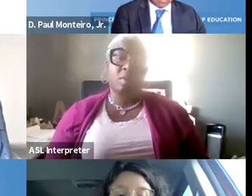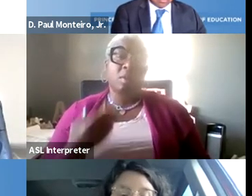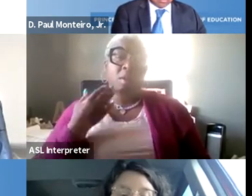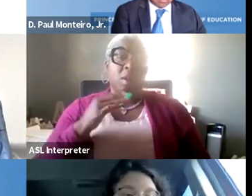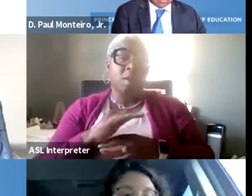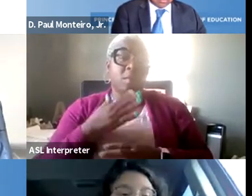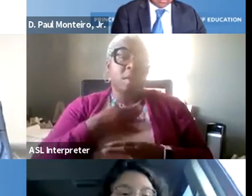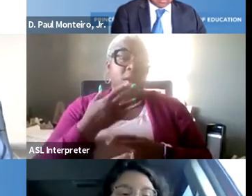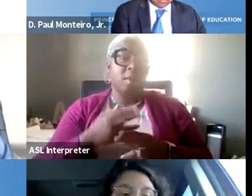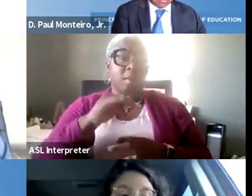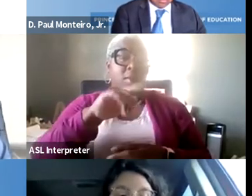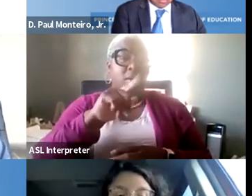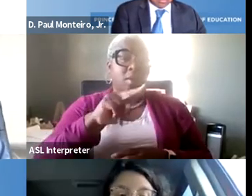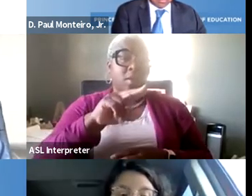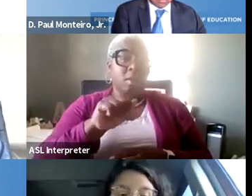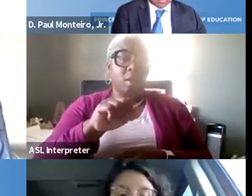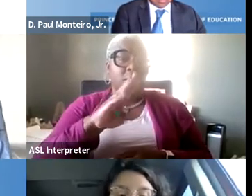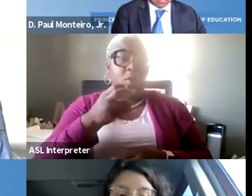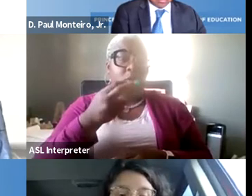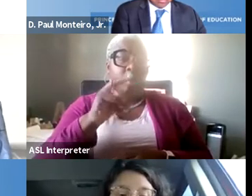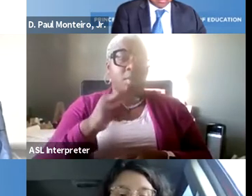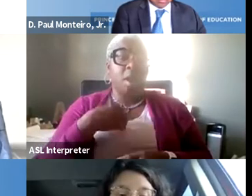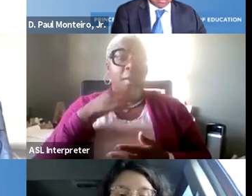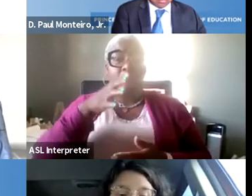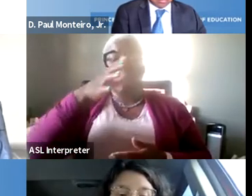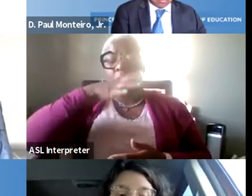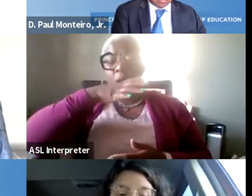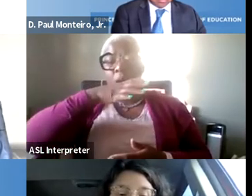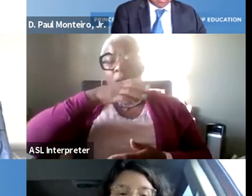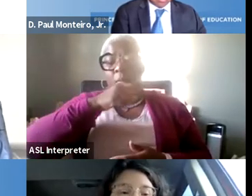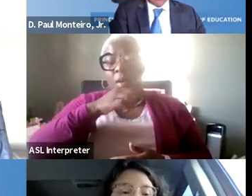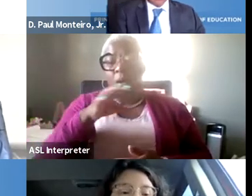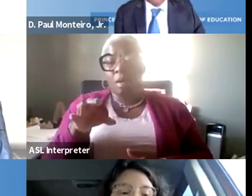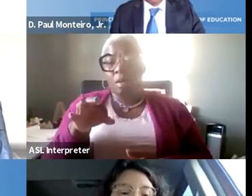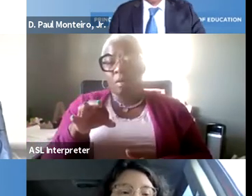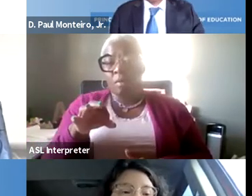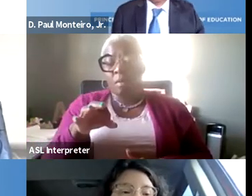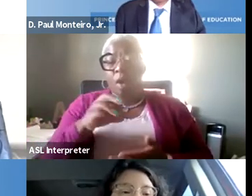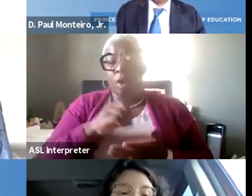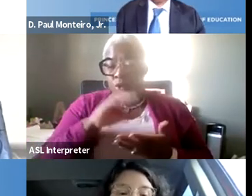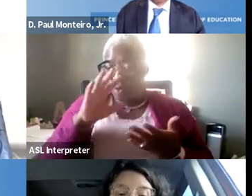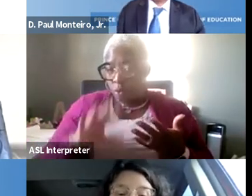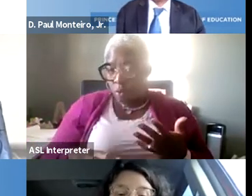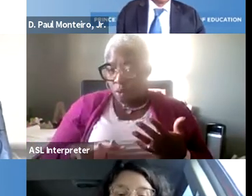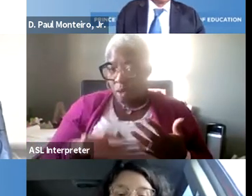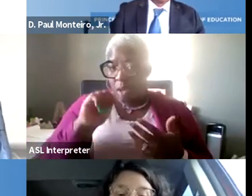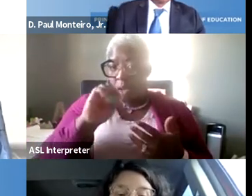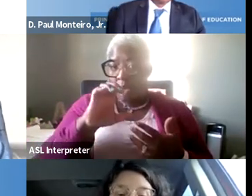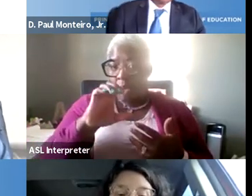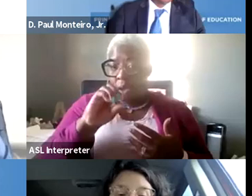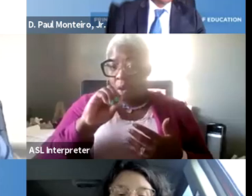name is Lisa Burnham, and I'm the mother of a parent of a, excuse me, I'm the mother of a student at Akakik